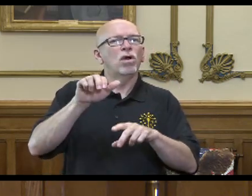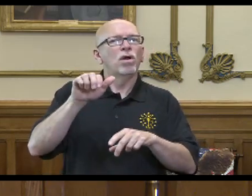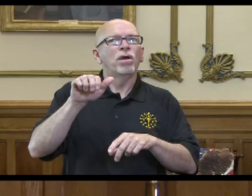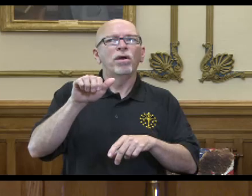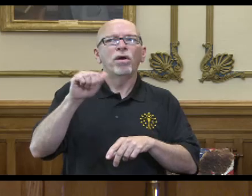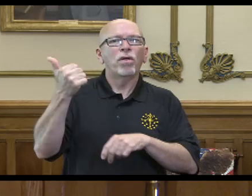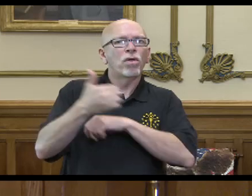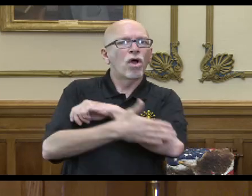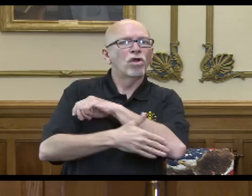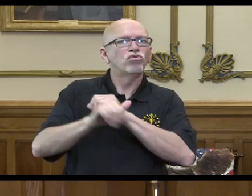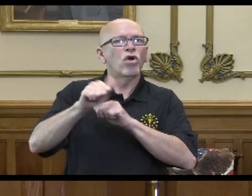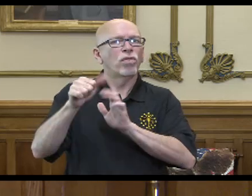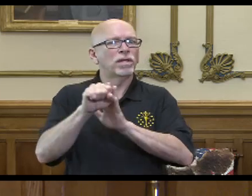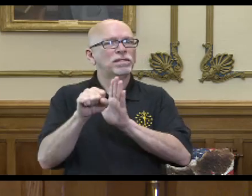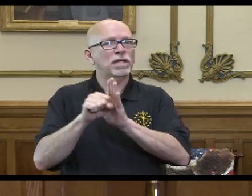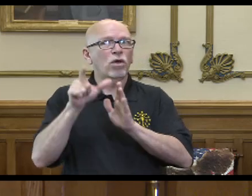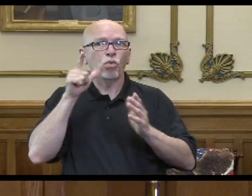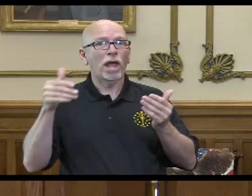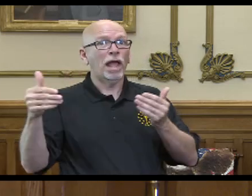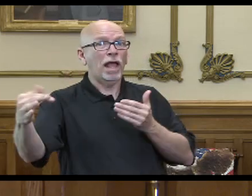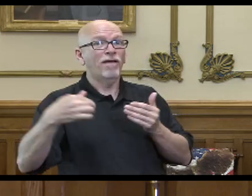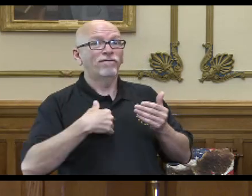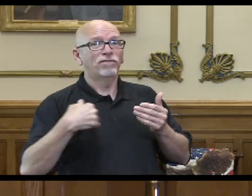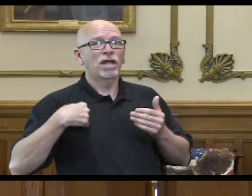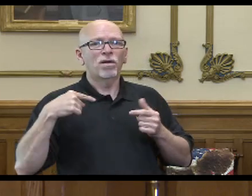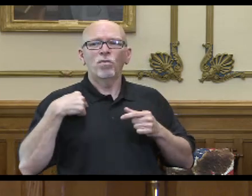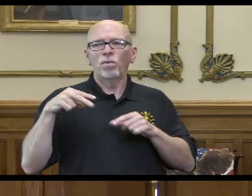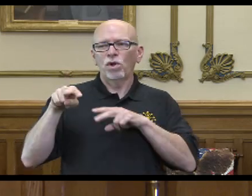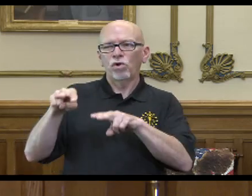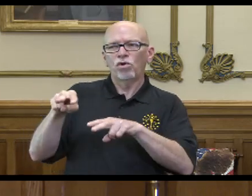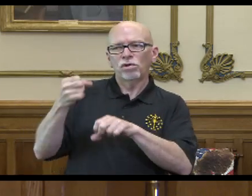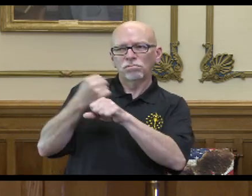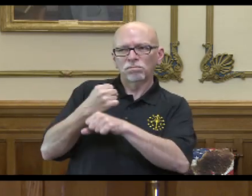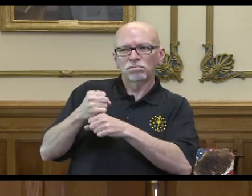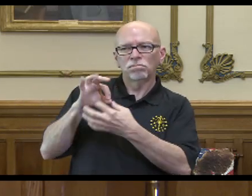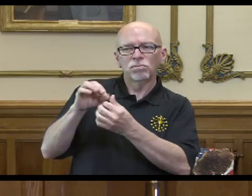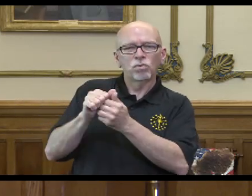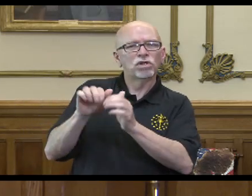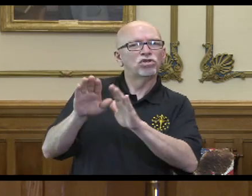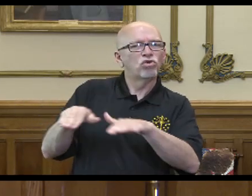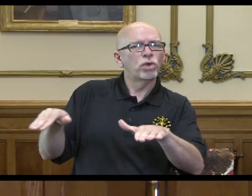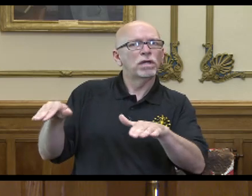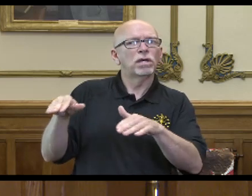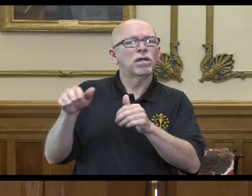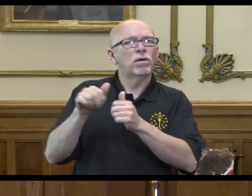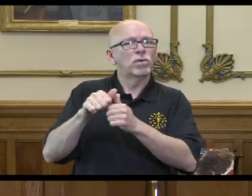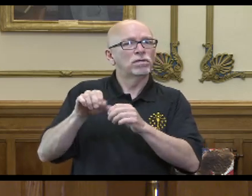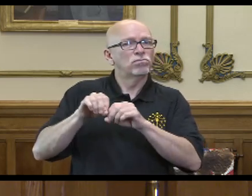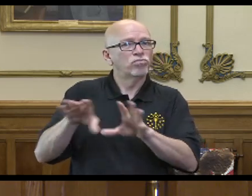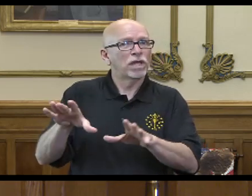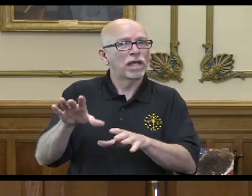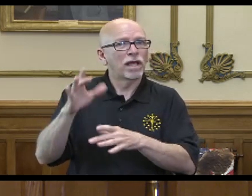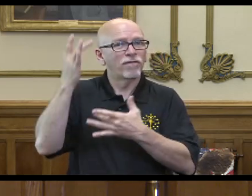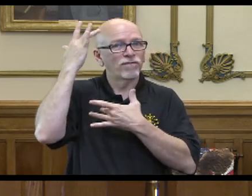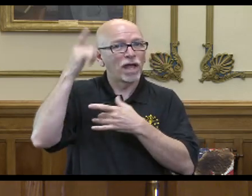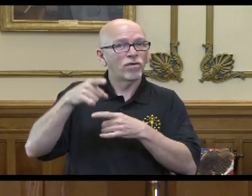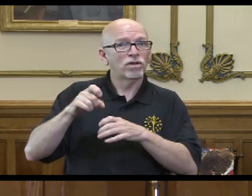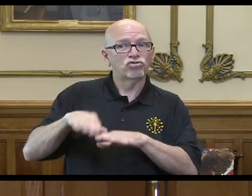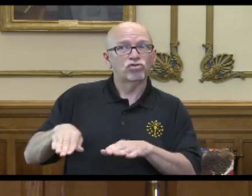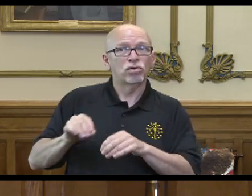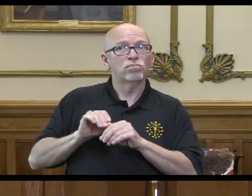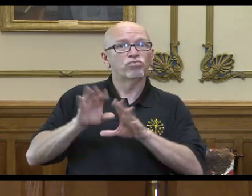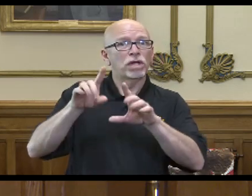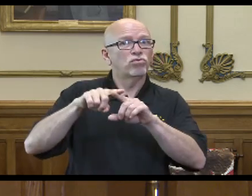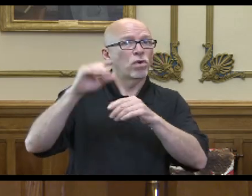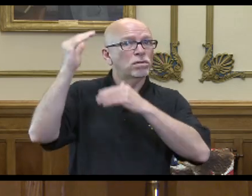and states that have gone ahead of us and looked at the data around children, around the spread of virus from children to adults,